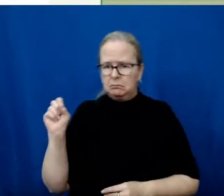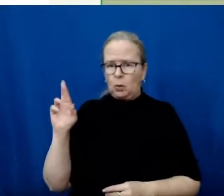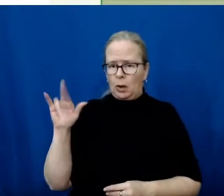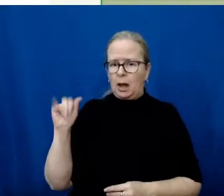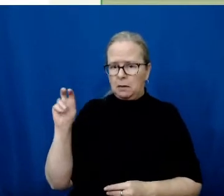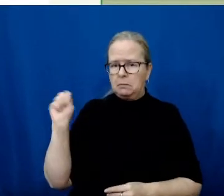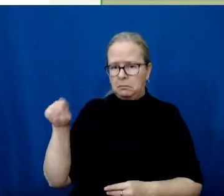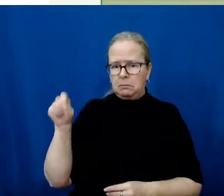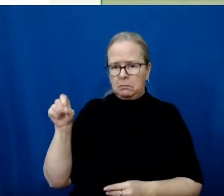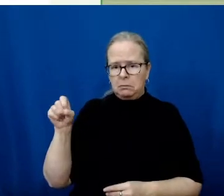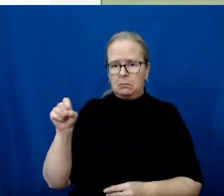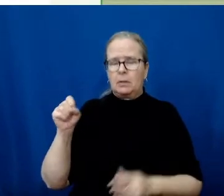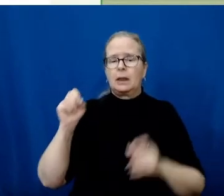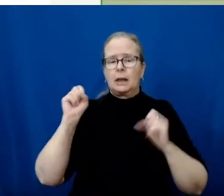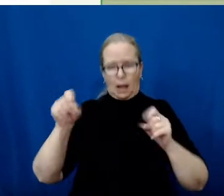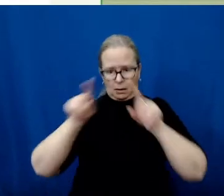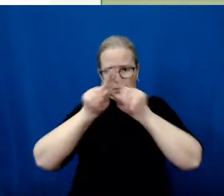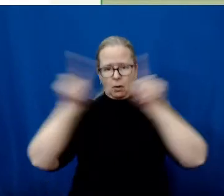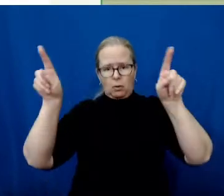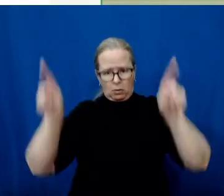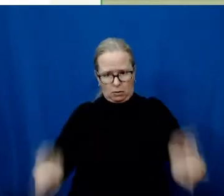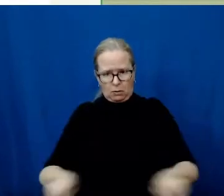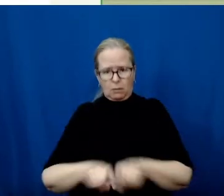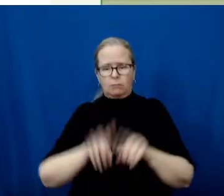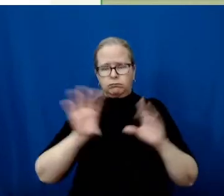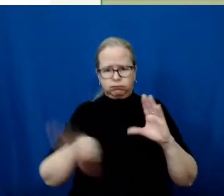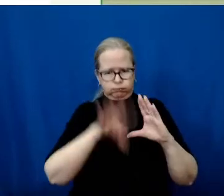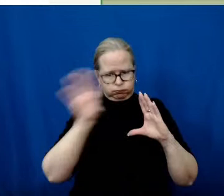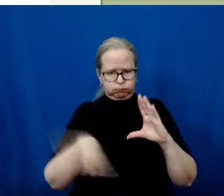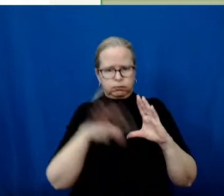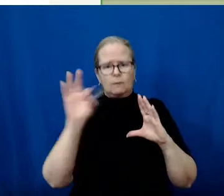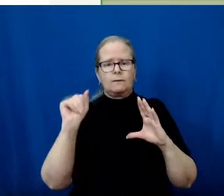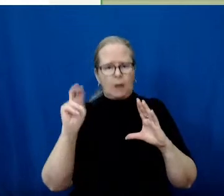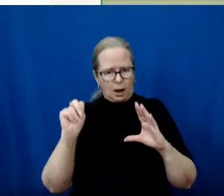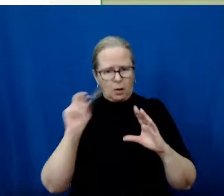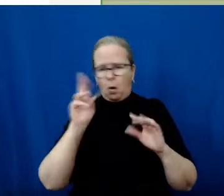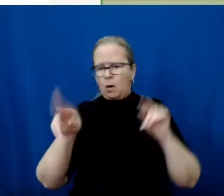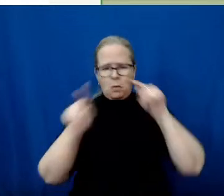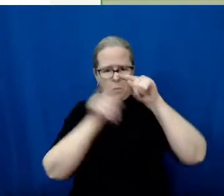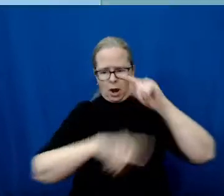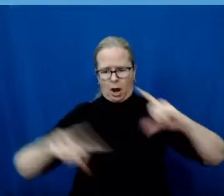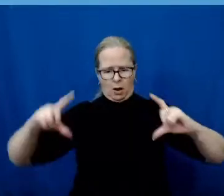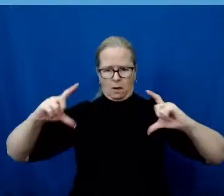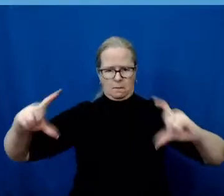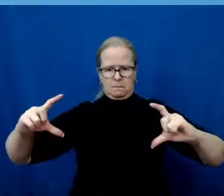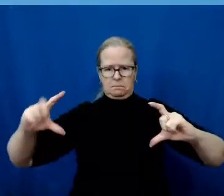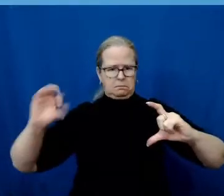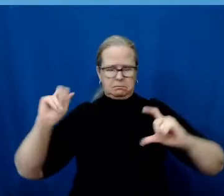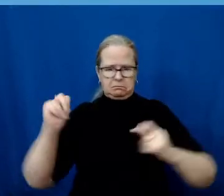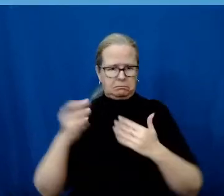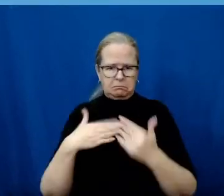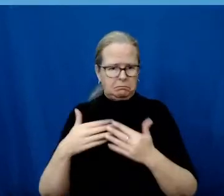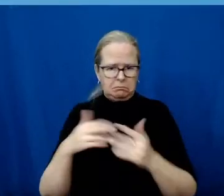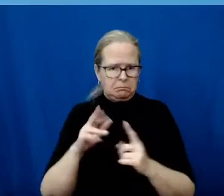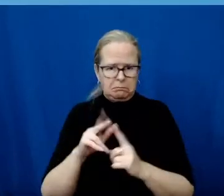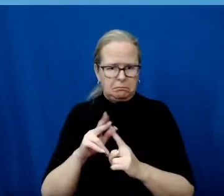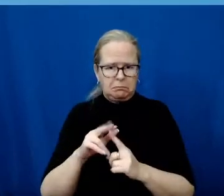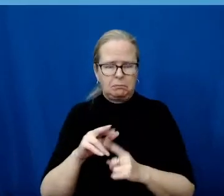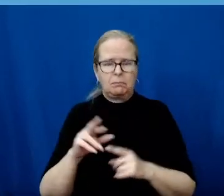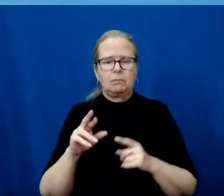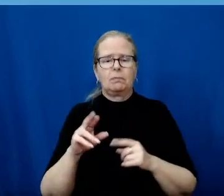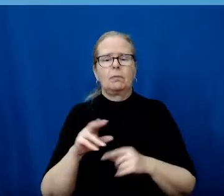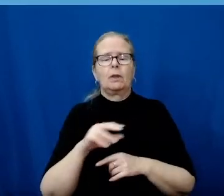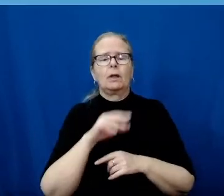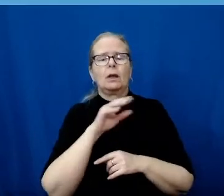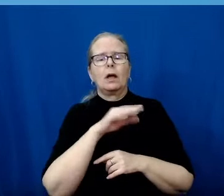round fans as well. So I've made both. The box fan was first, and I did find it a touch noisy for our living space. So